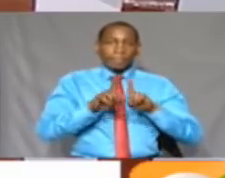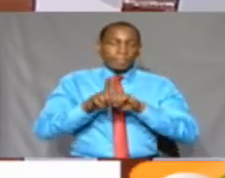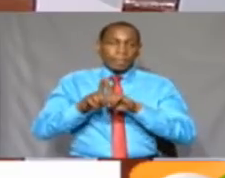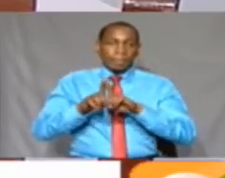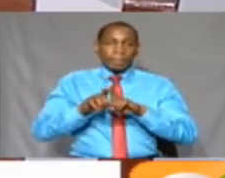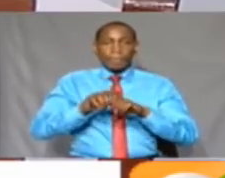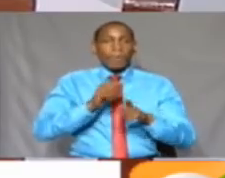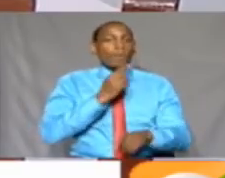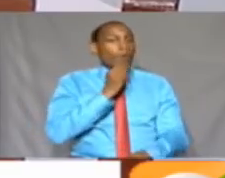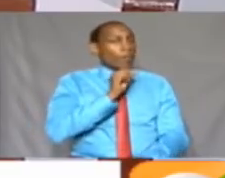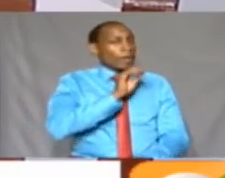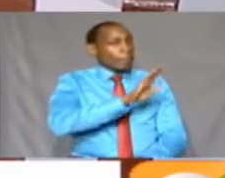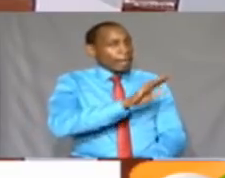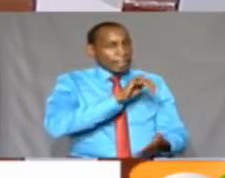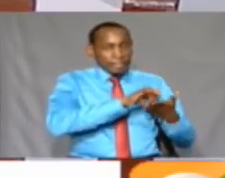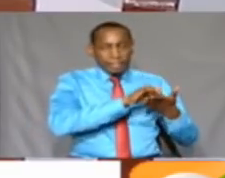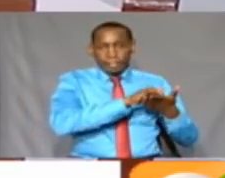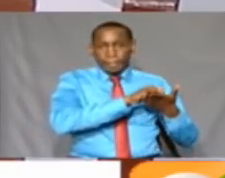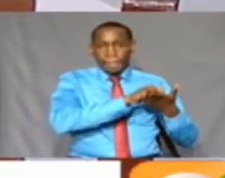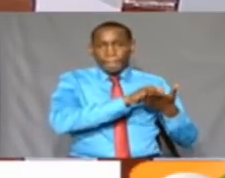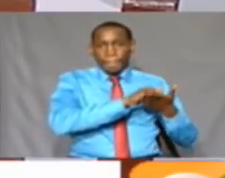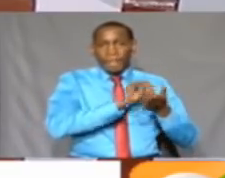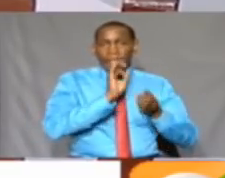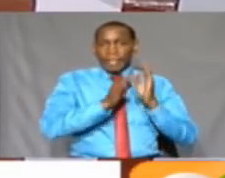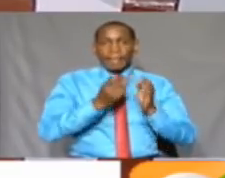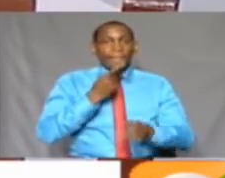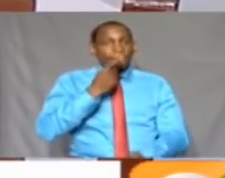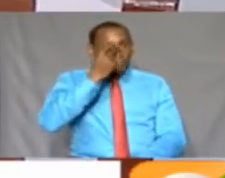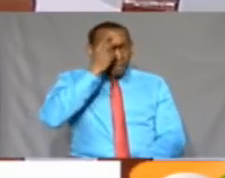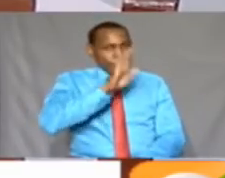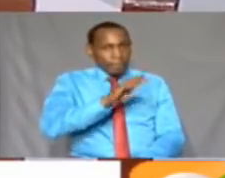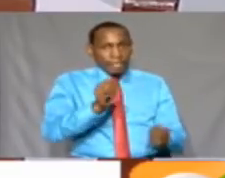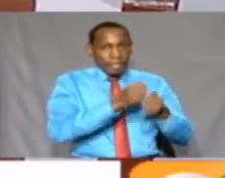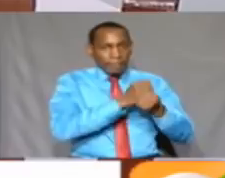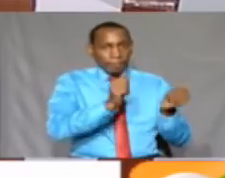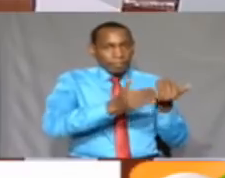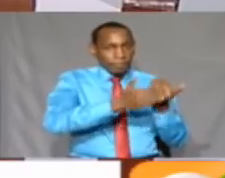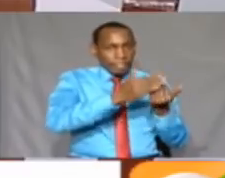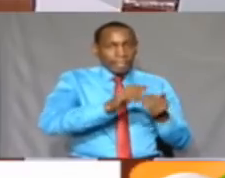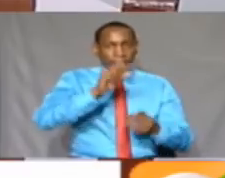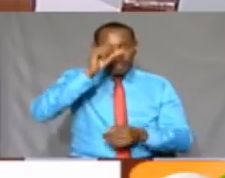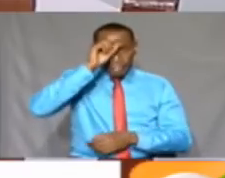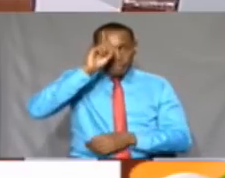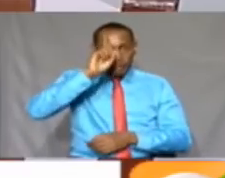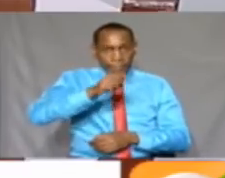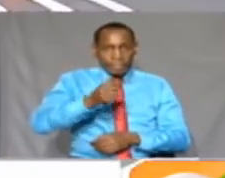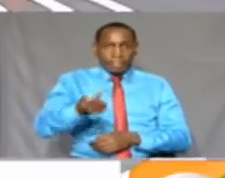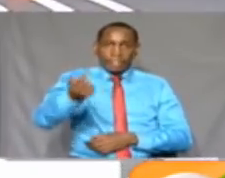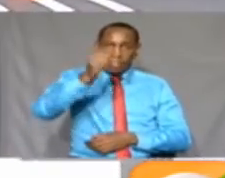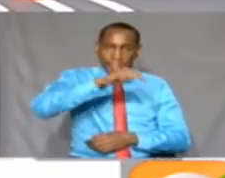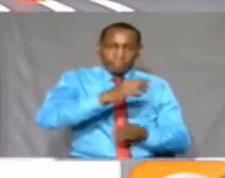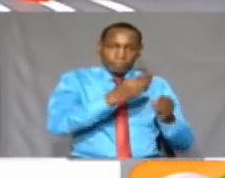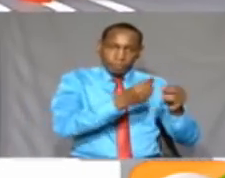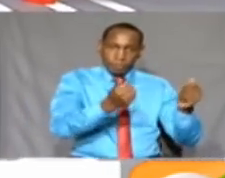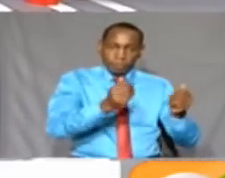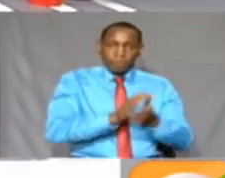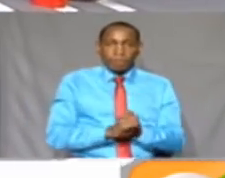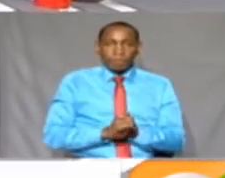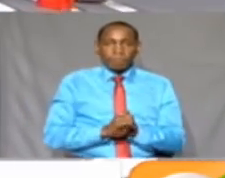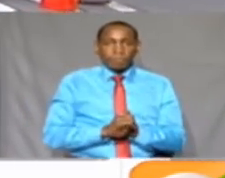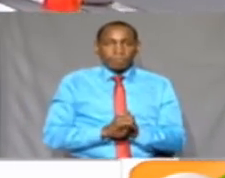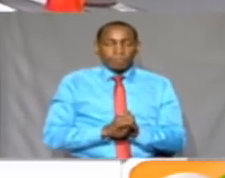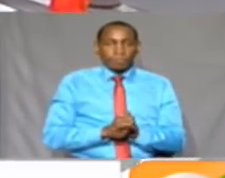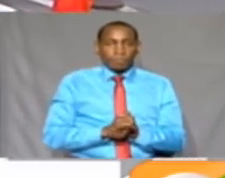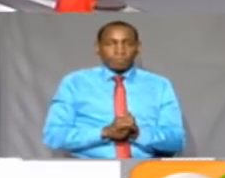this boy that, you know, if the parents can't deal, the government must step must in. Must step in. Must step in. Yeah. It's no longer